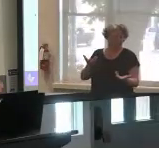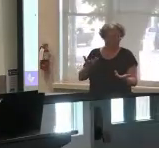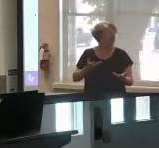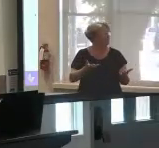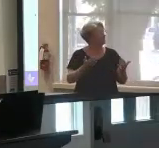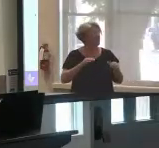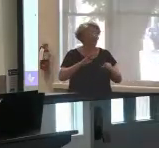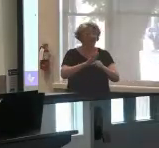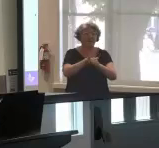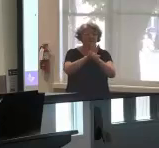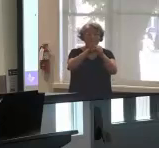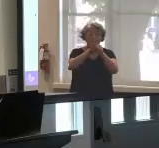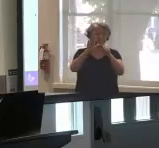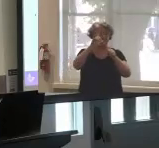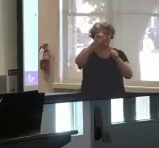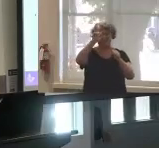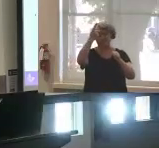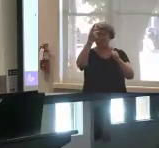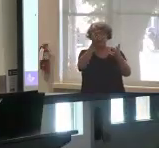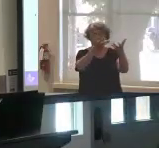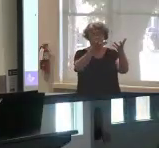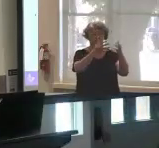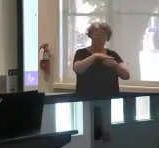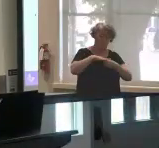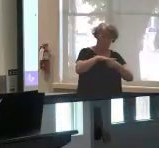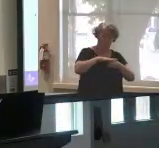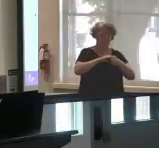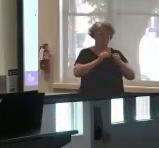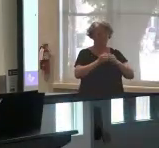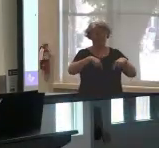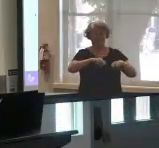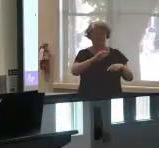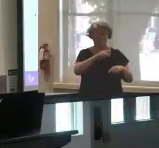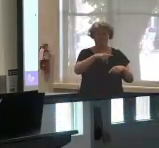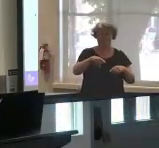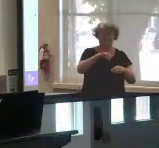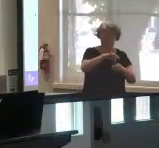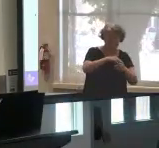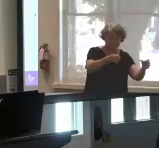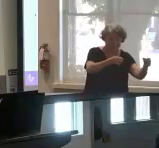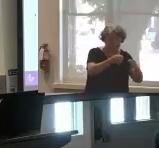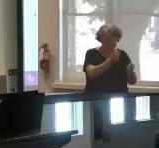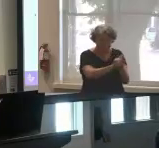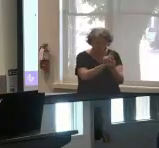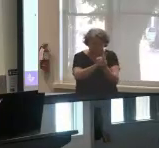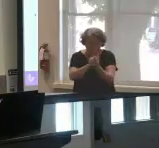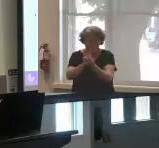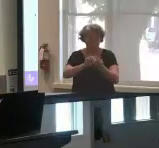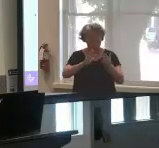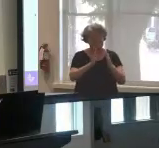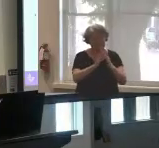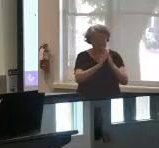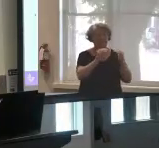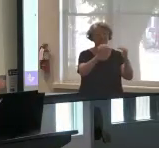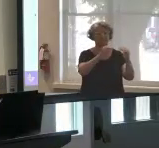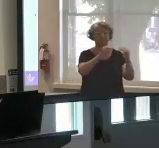all the different levels of political conversation locally with all of our elected representatives. We do it at the city